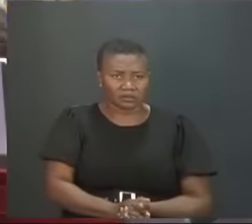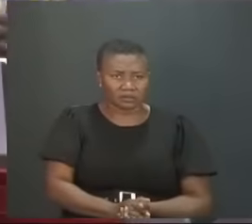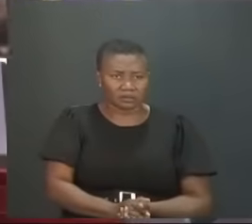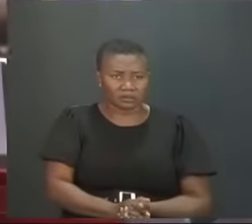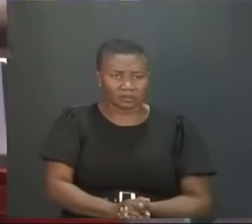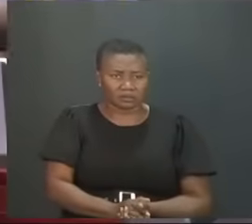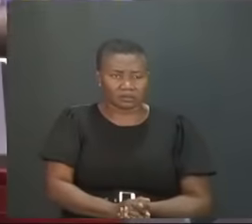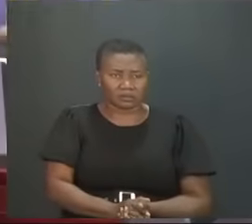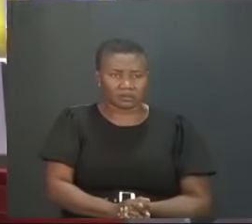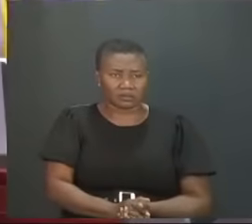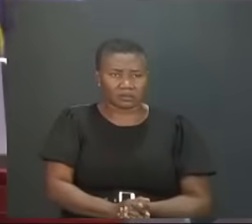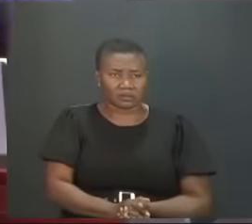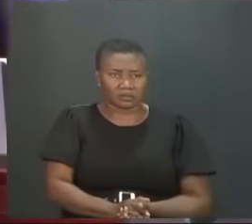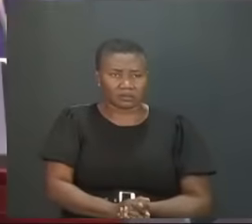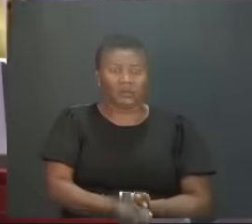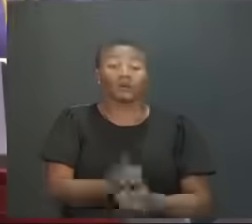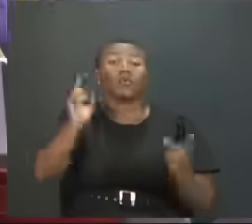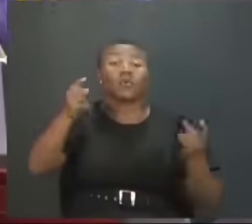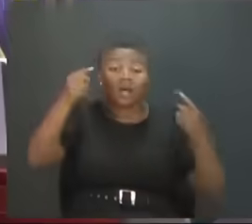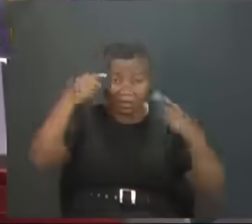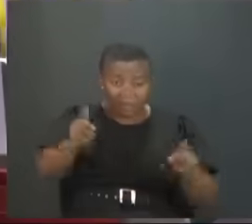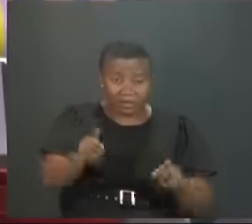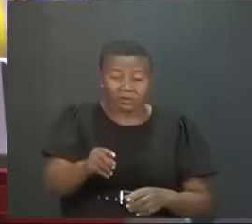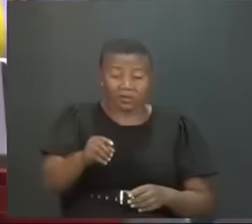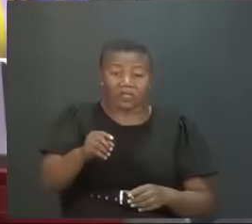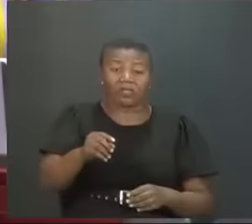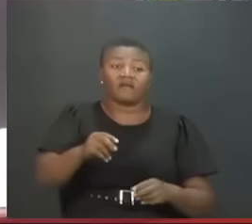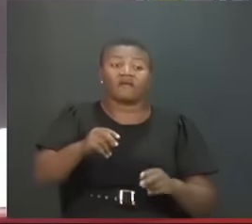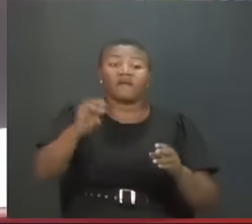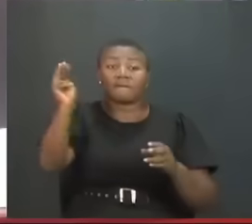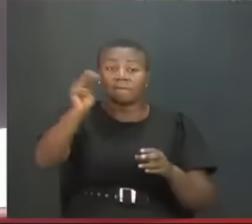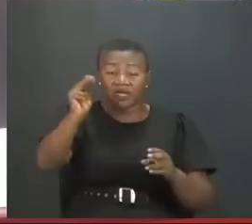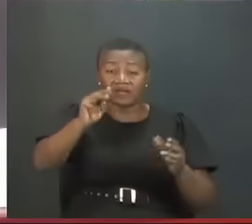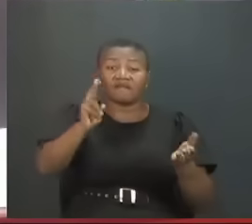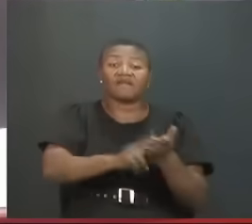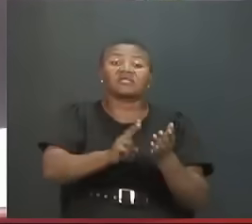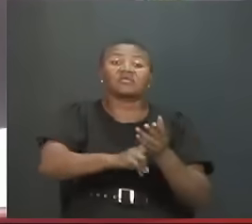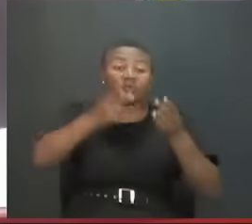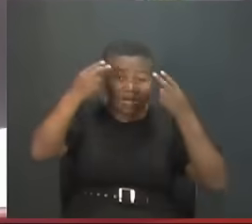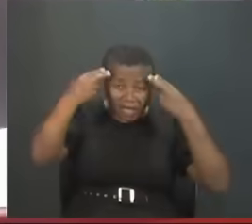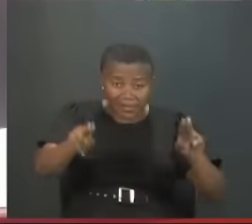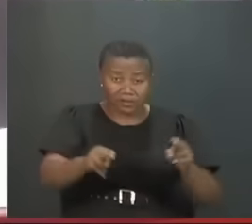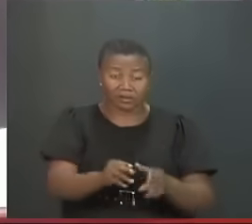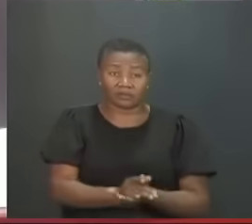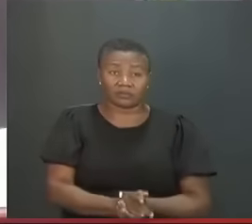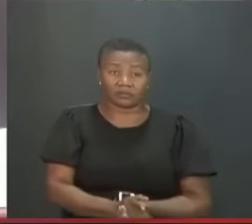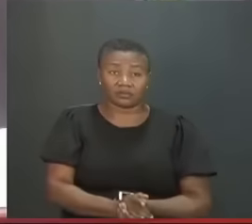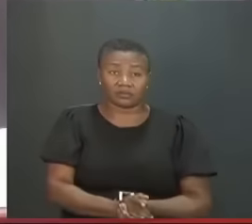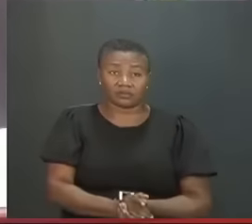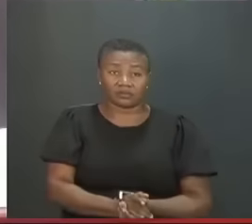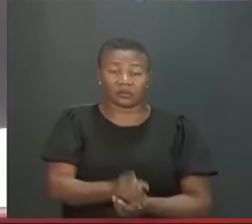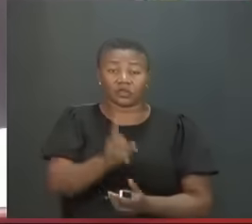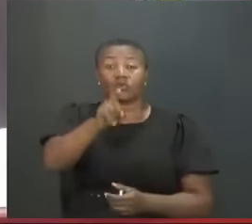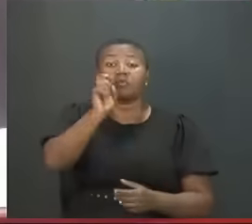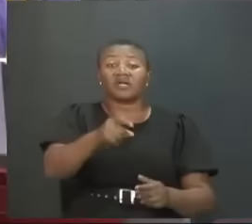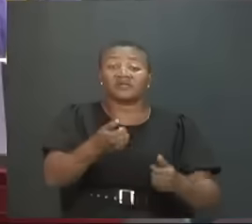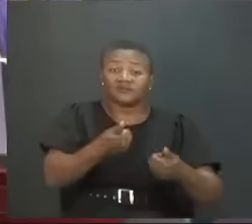That vetting will not happen. It will not happen. You must follow due